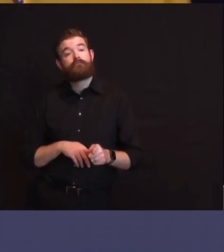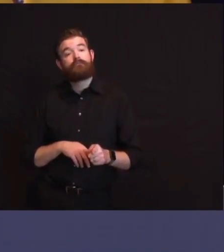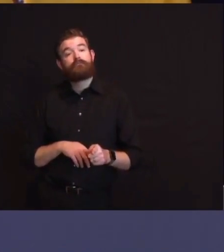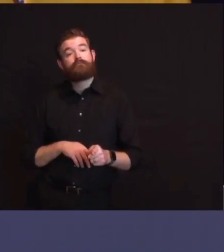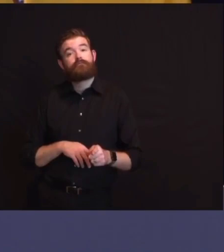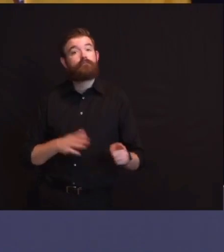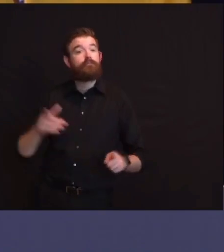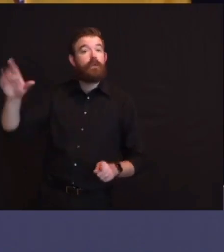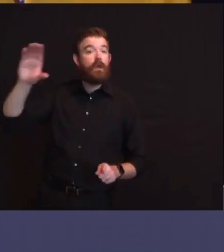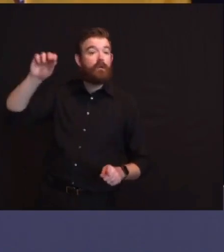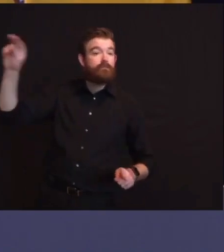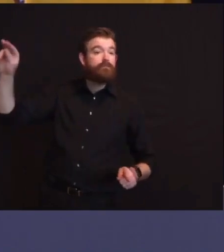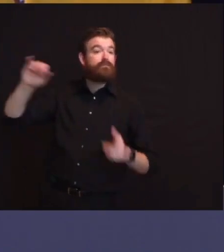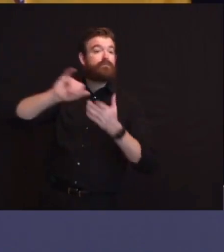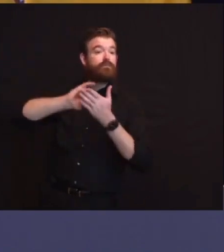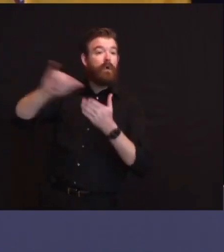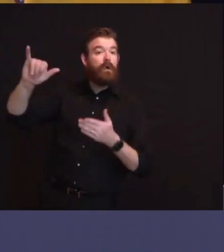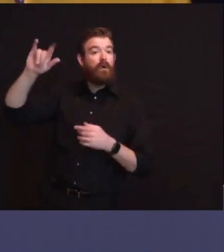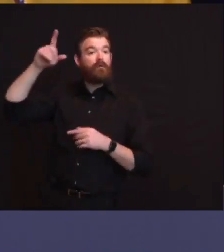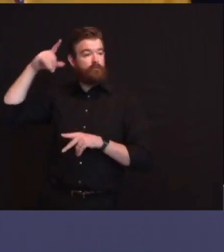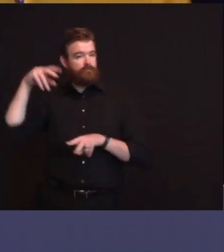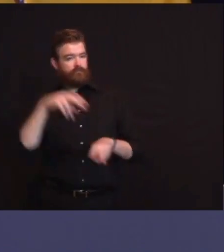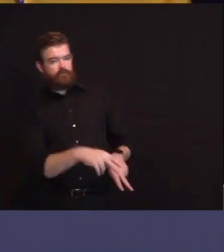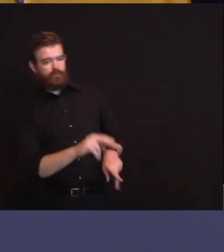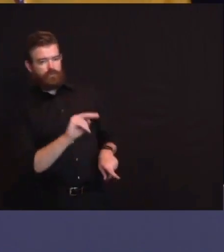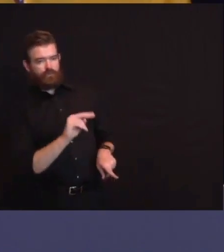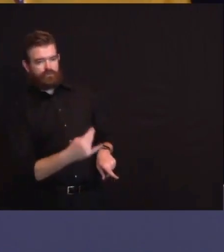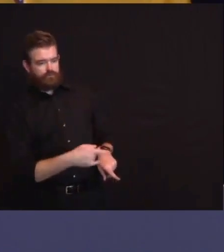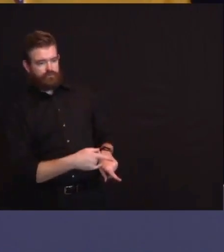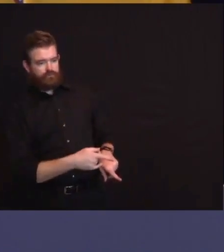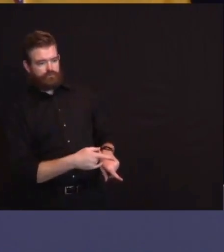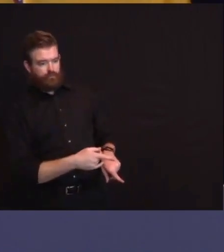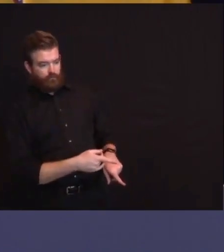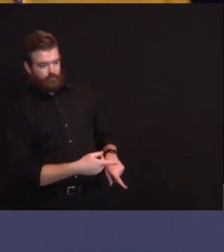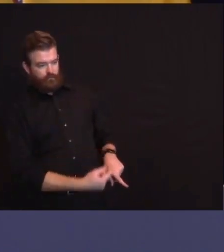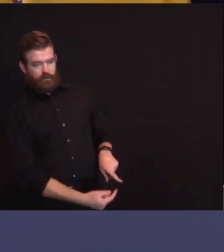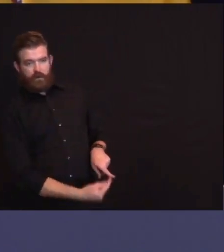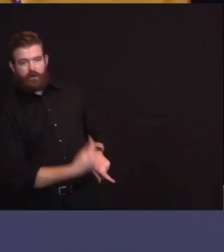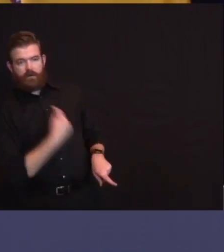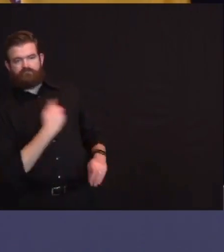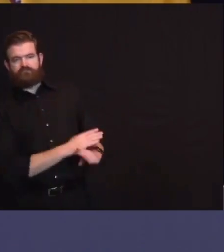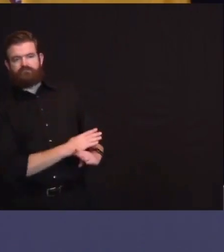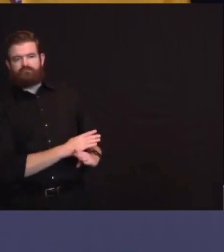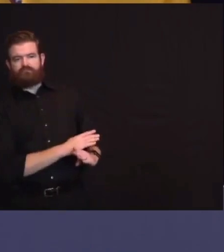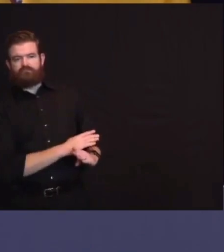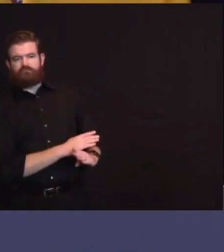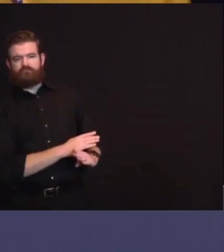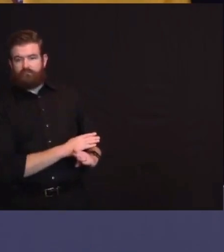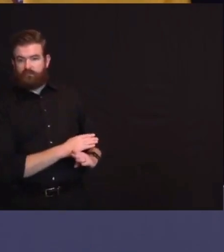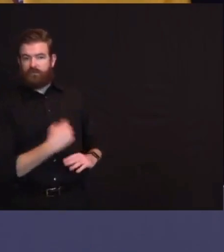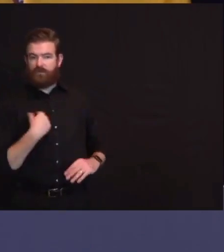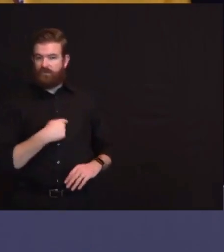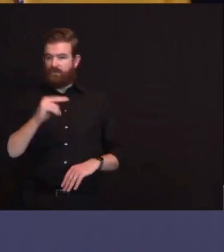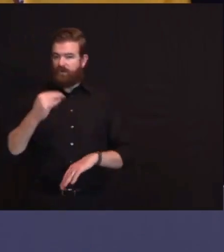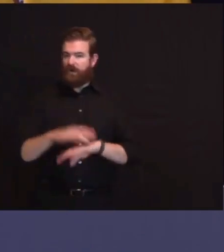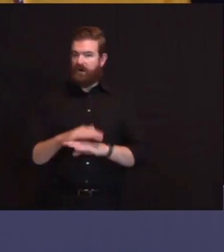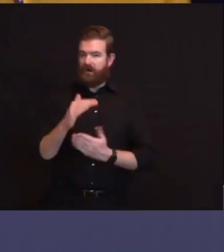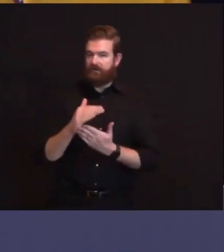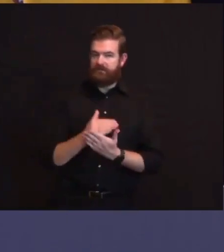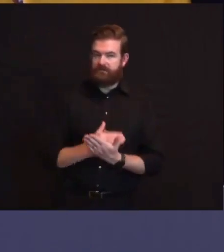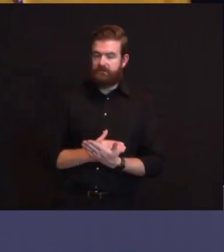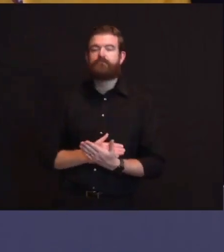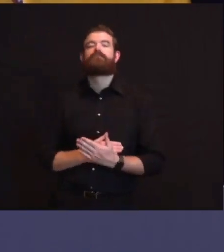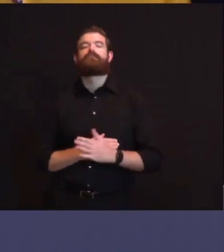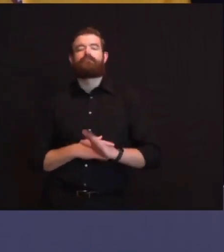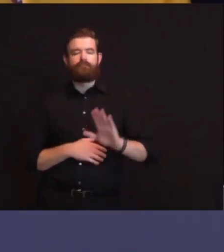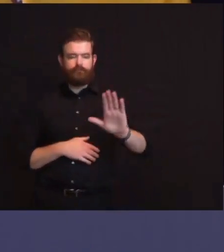would your reaction be if New York, Connecticut, or Pennsylvania levied the 14-day quarantine against New Jersey? Listen, with all due respect to Daniel's question,